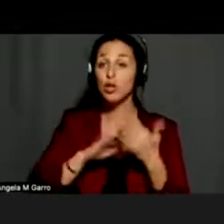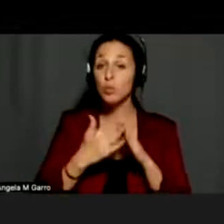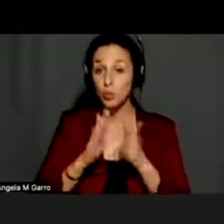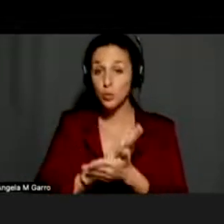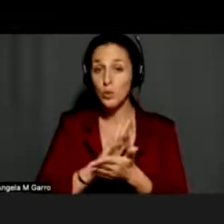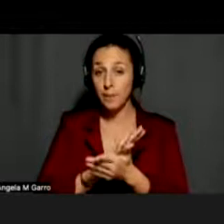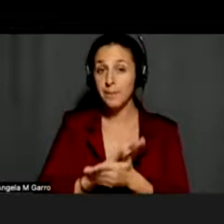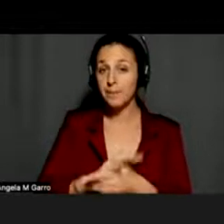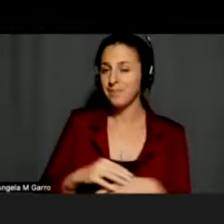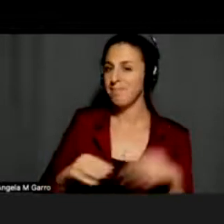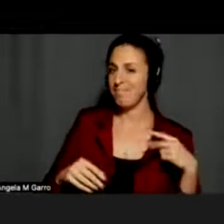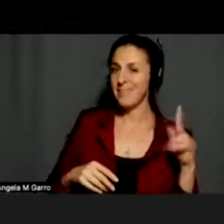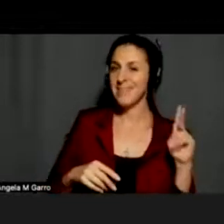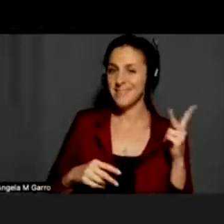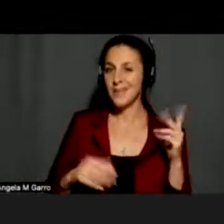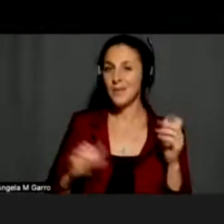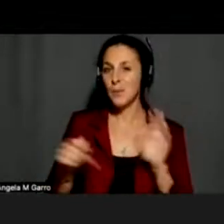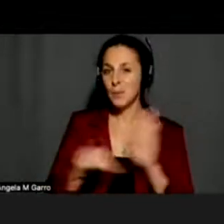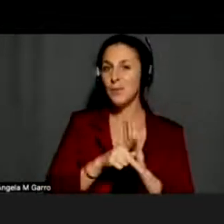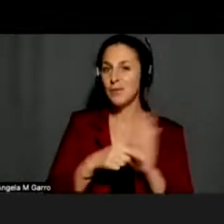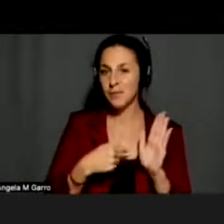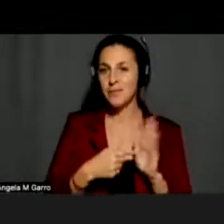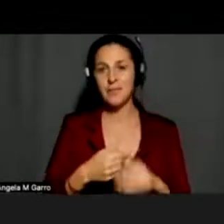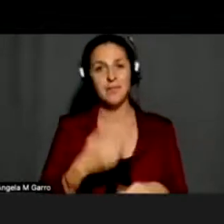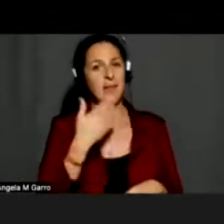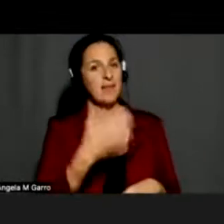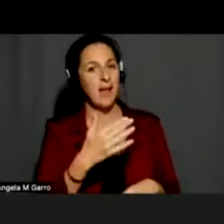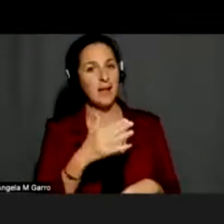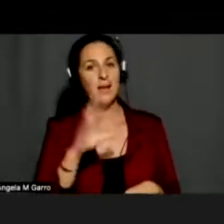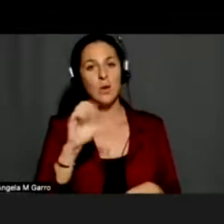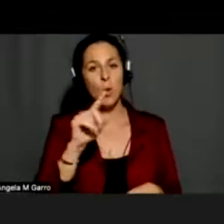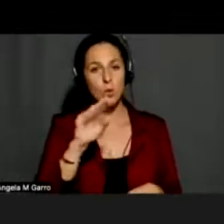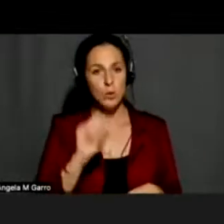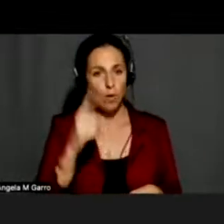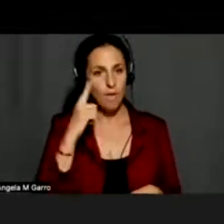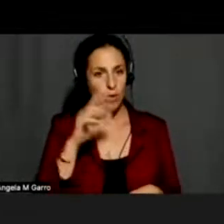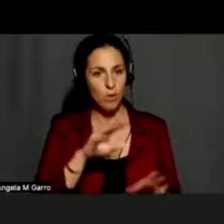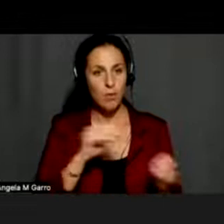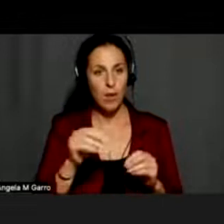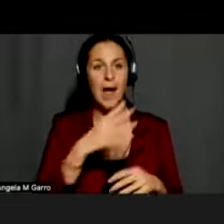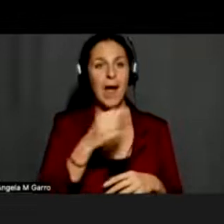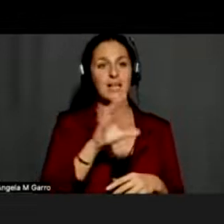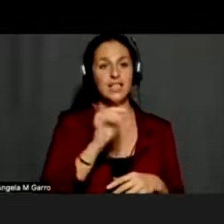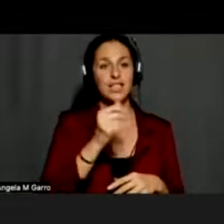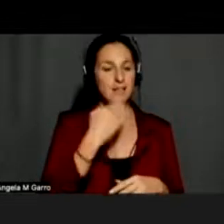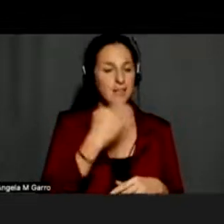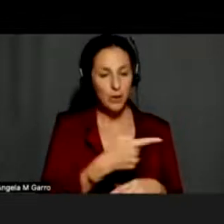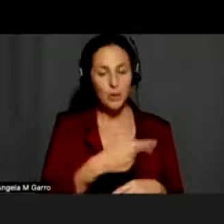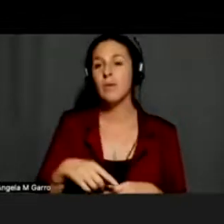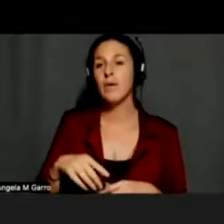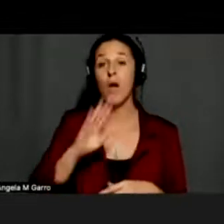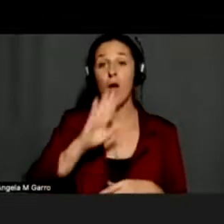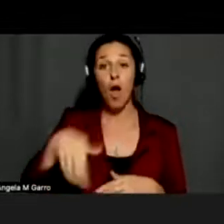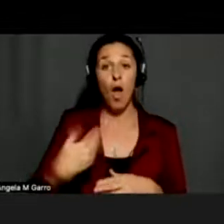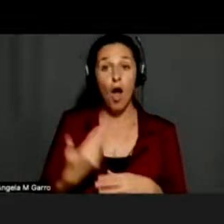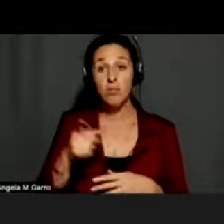And I'll second that. Thank you, Trustee Corzo for the motion and Trustee Chin for the second. All in favor, please unmute and